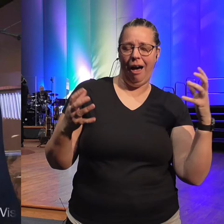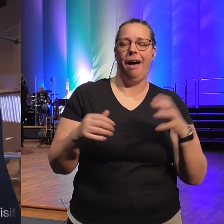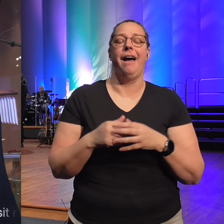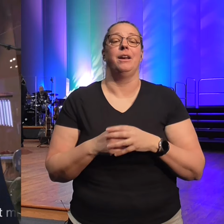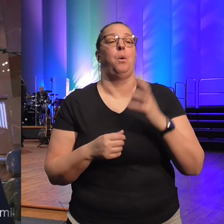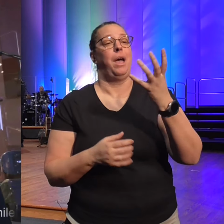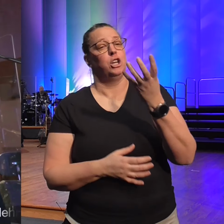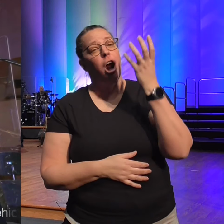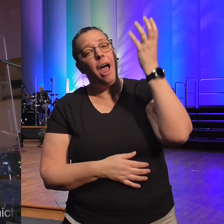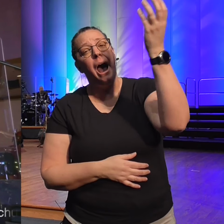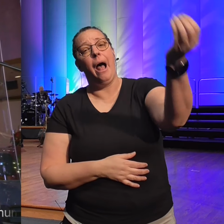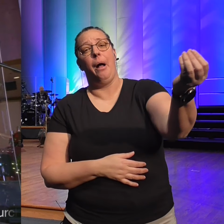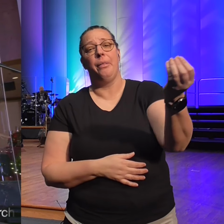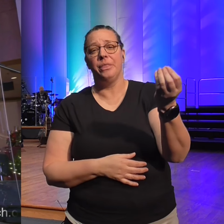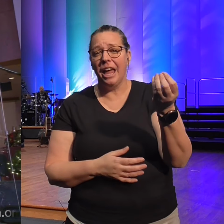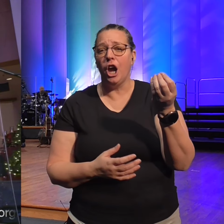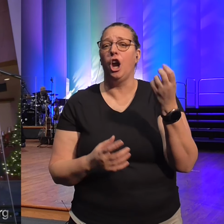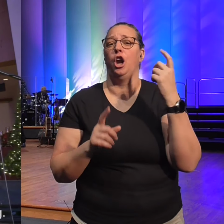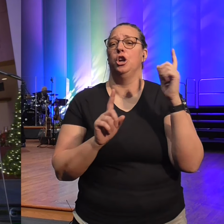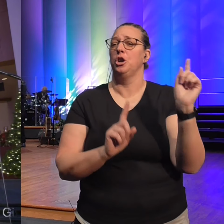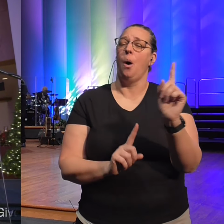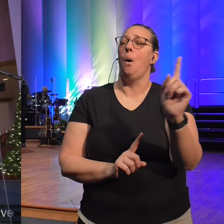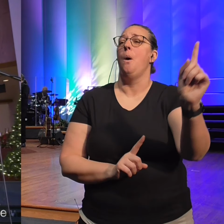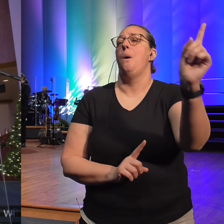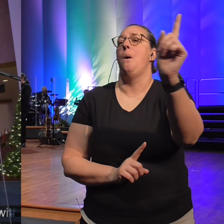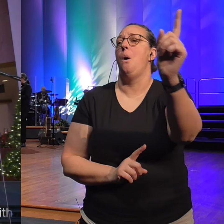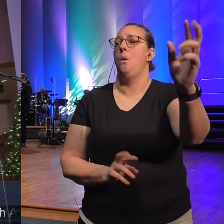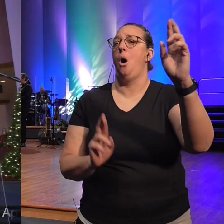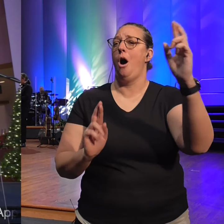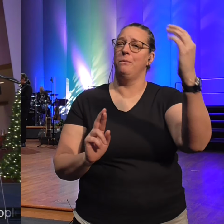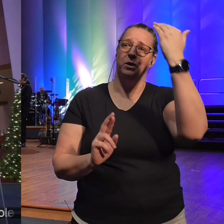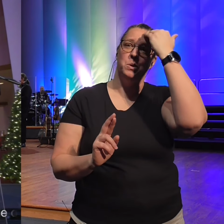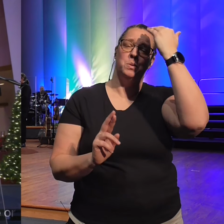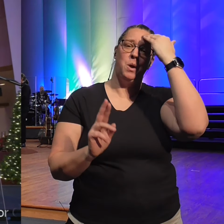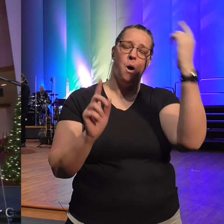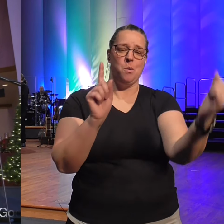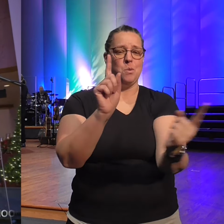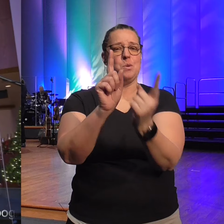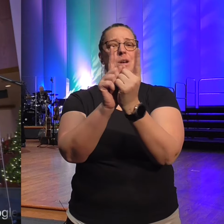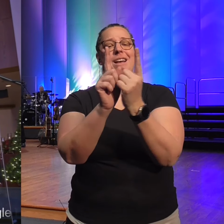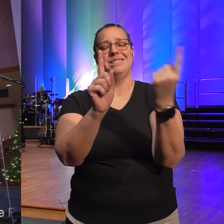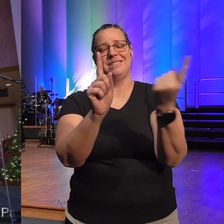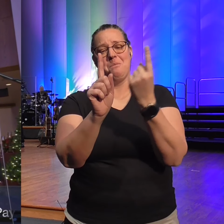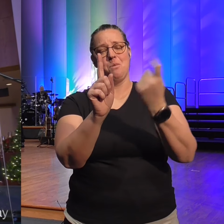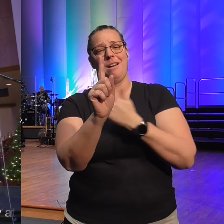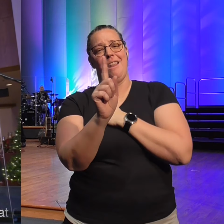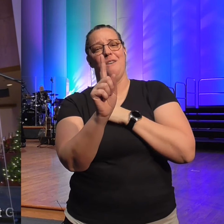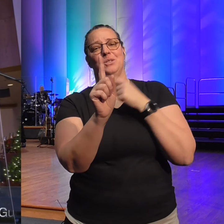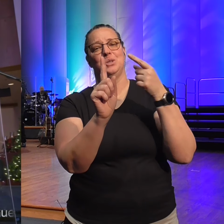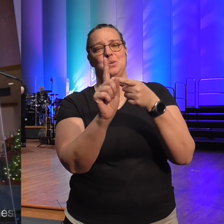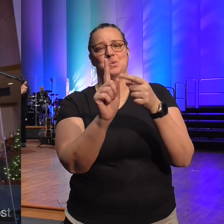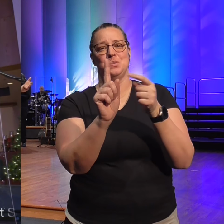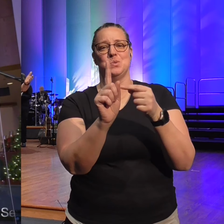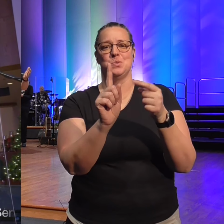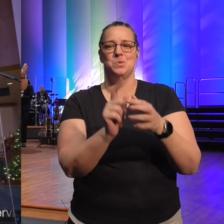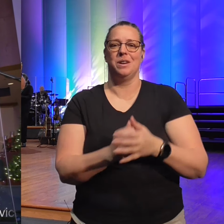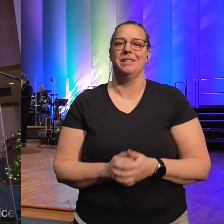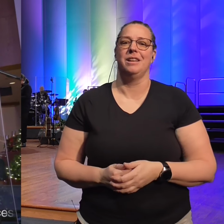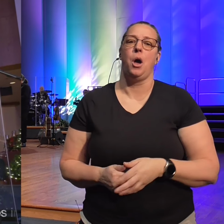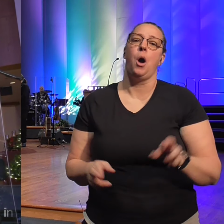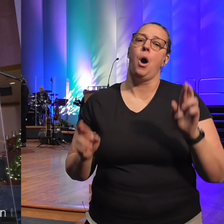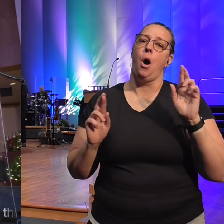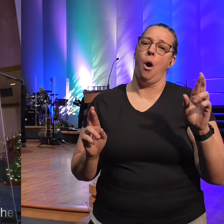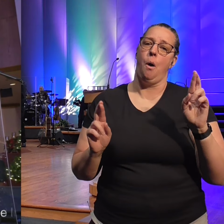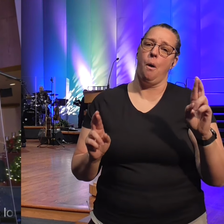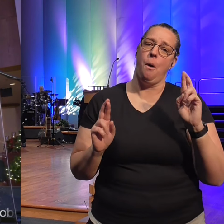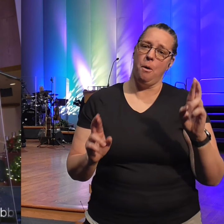there getting where you're getting to, hope you know somebody loves you, wants the same things